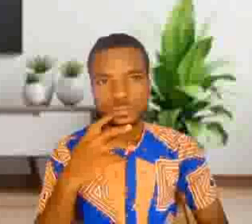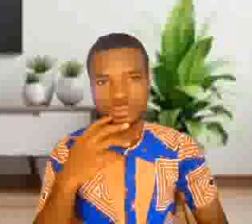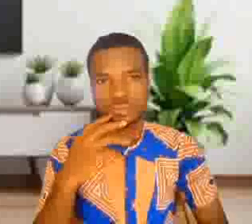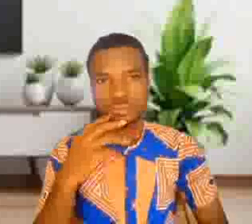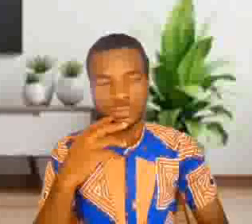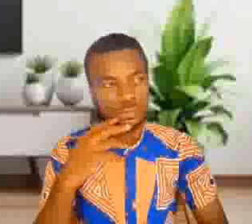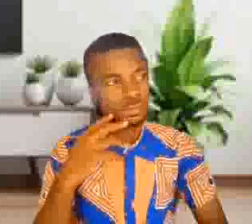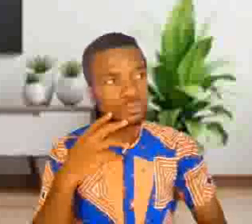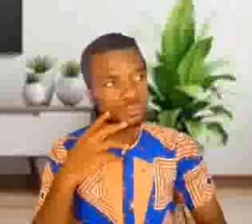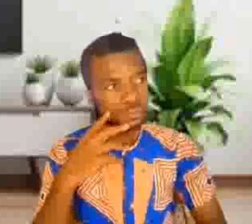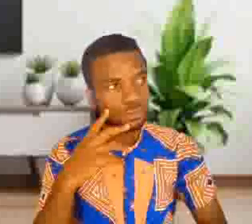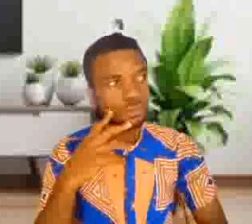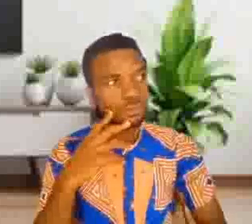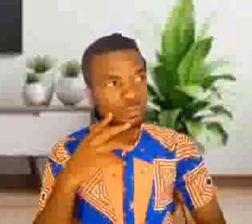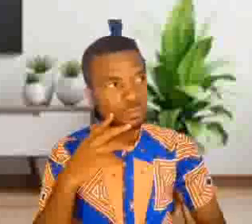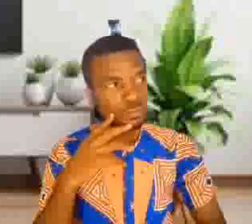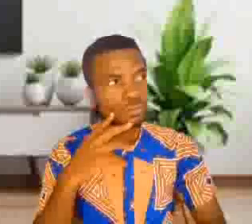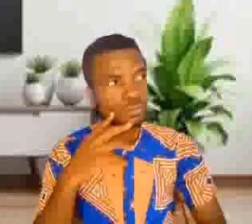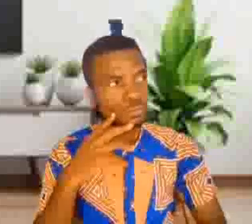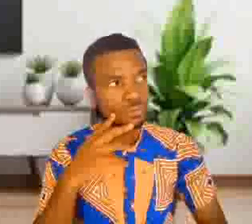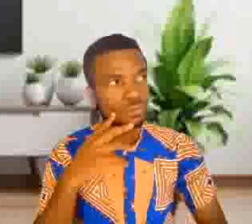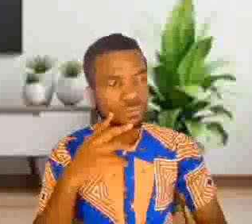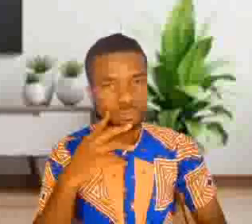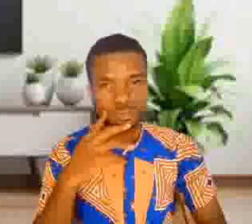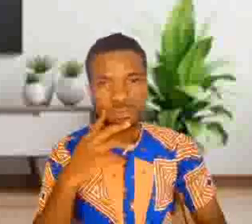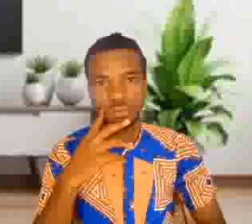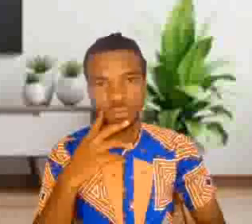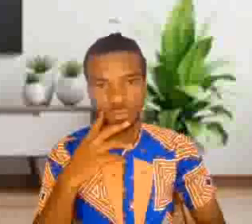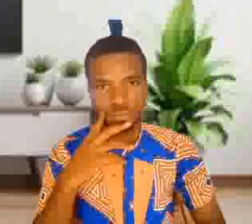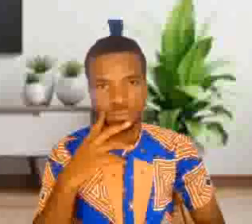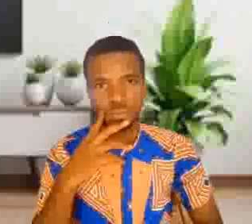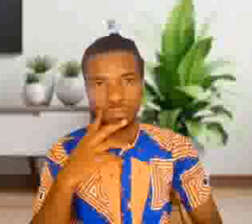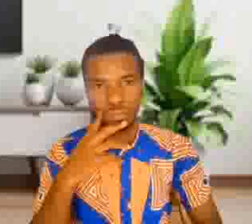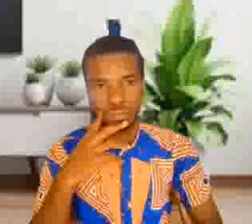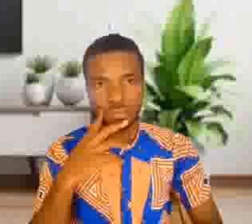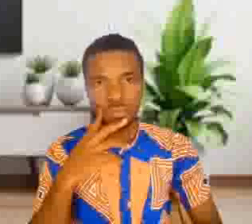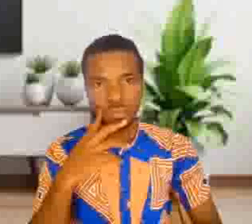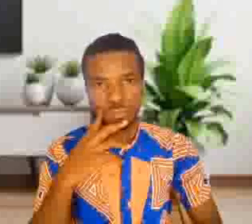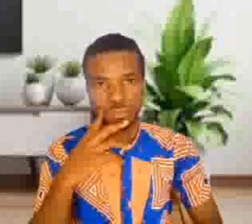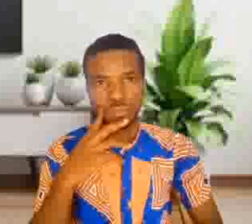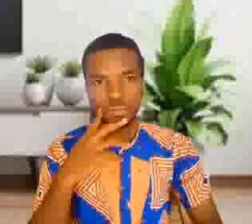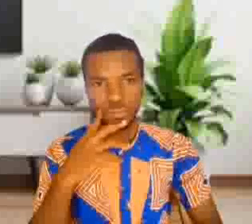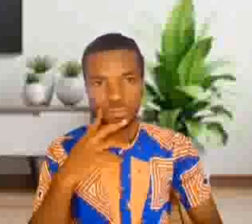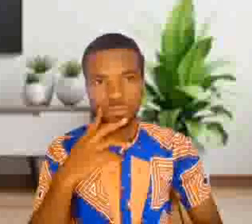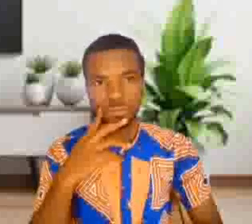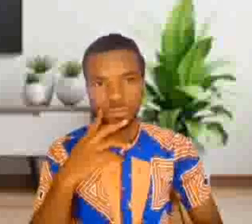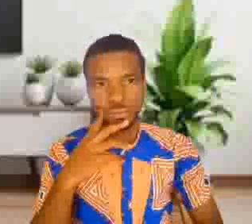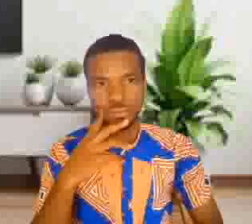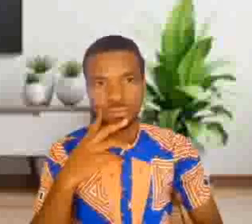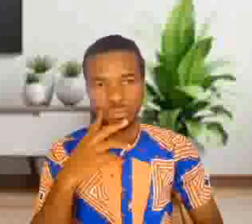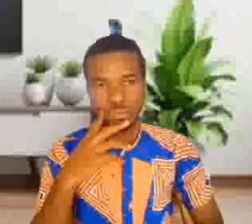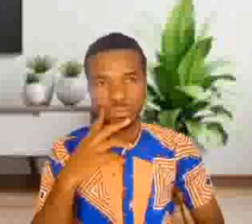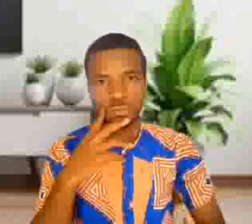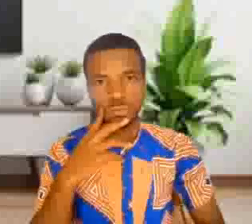the devil knew it. So when the devil came for man, he didn't go for the activity. God had told the man,